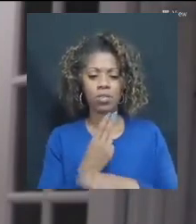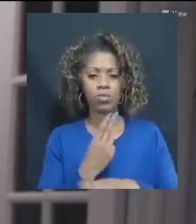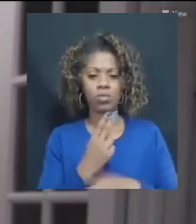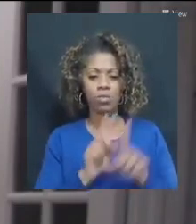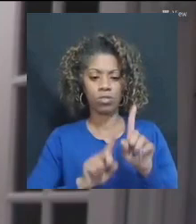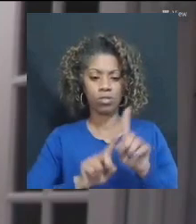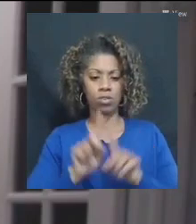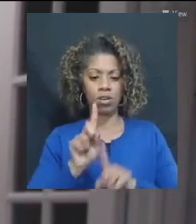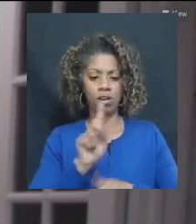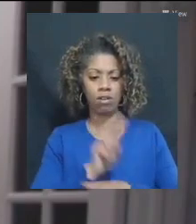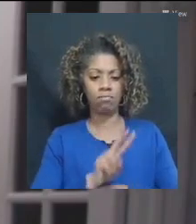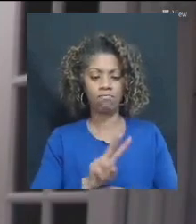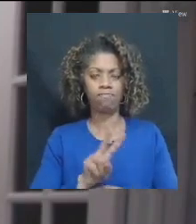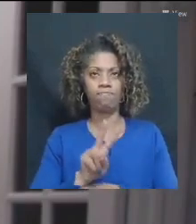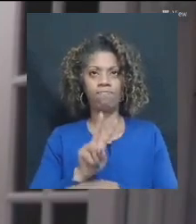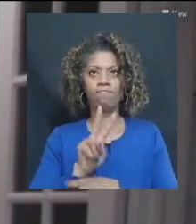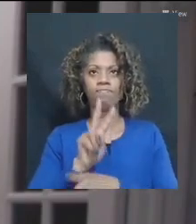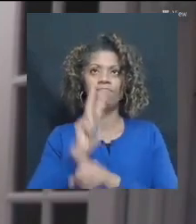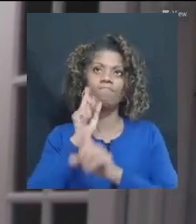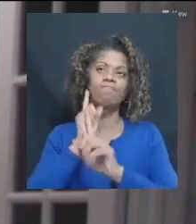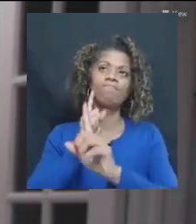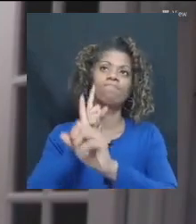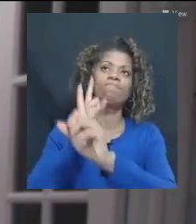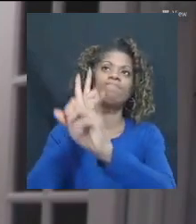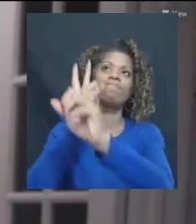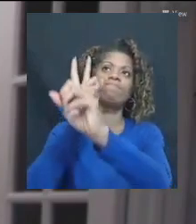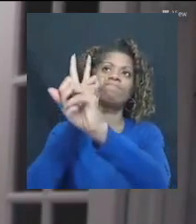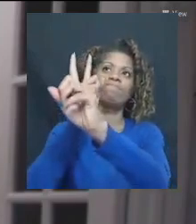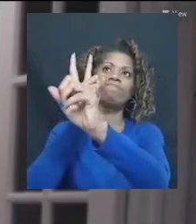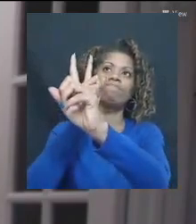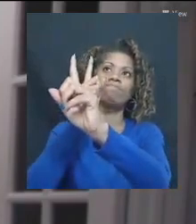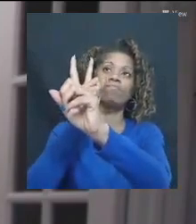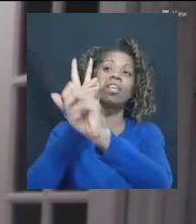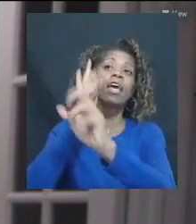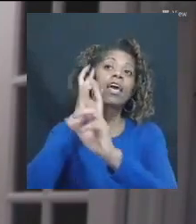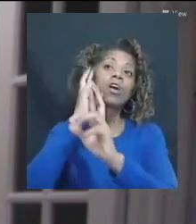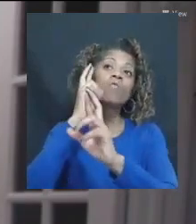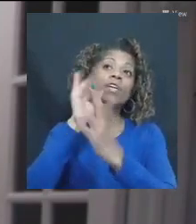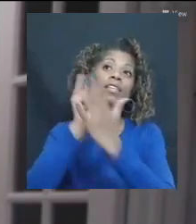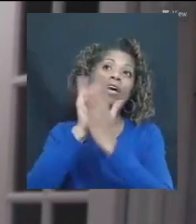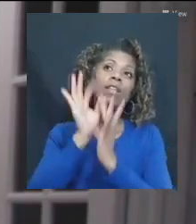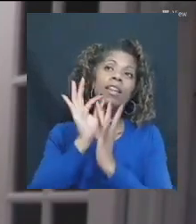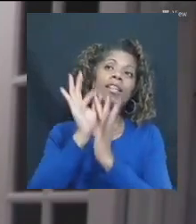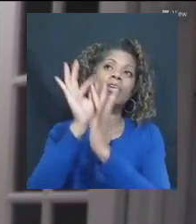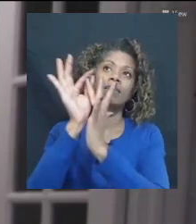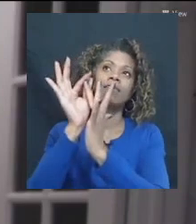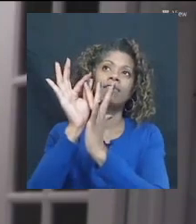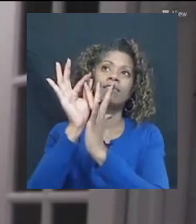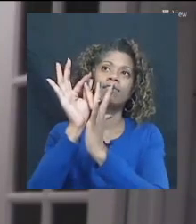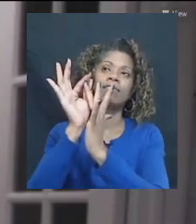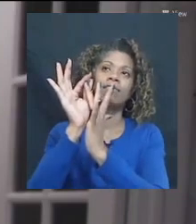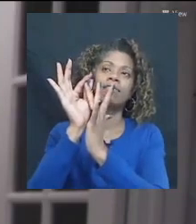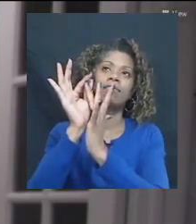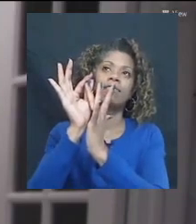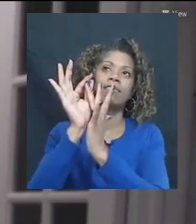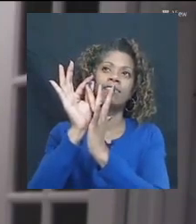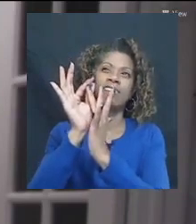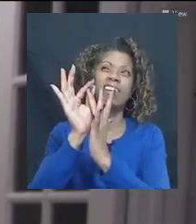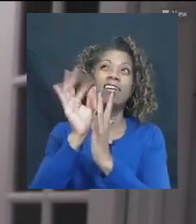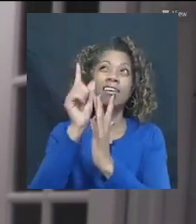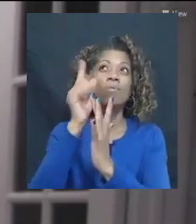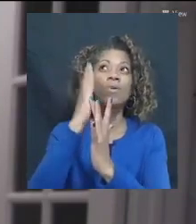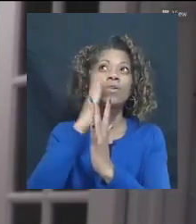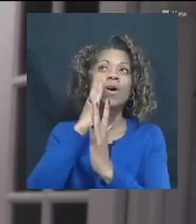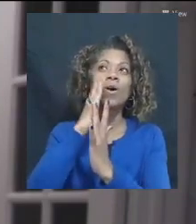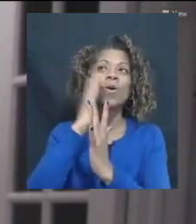white, hoping it leads you to where you want to go, hoping that it knows where you should be.